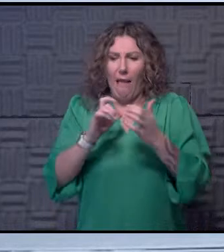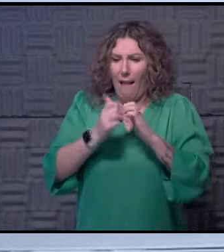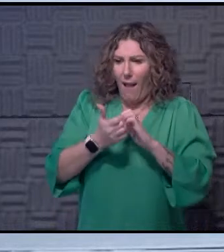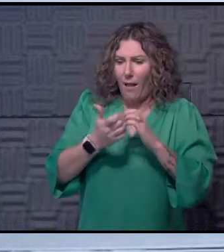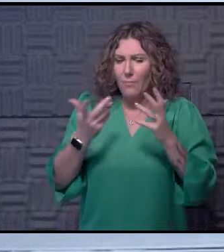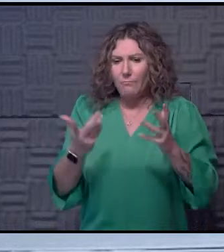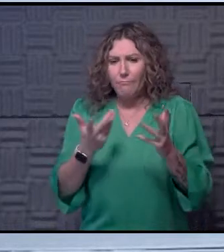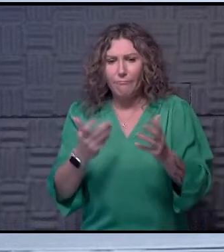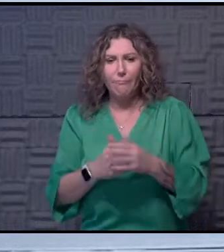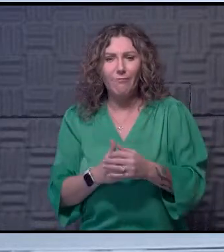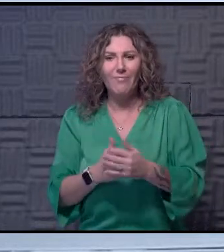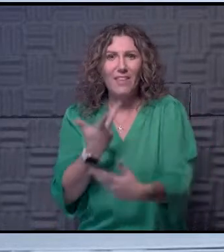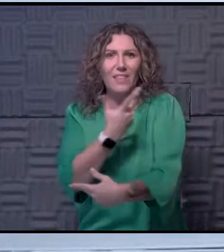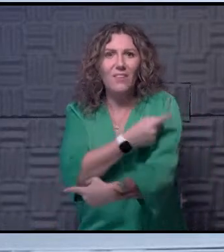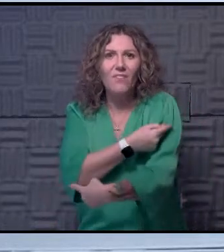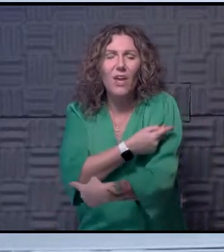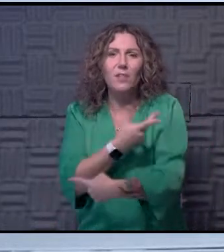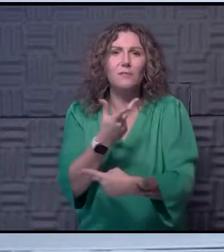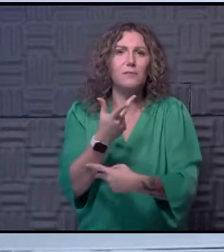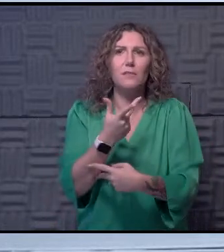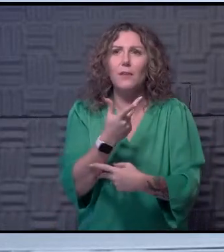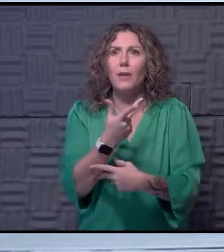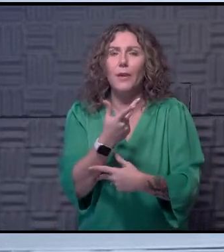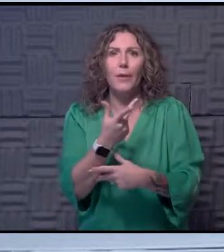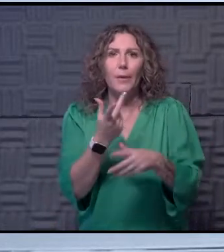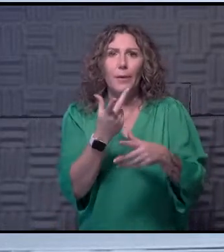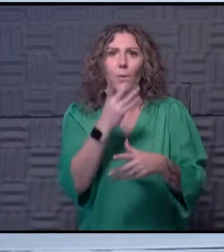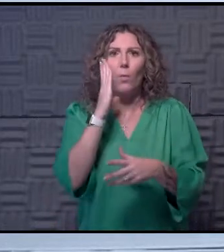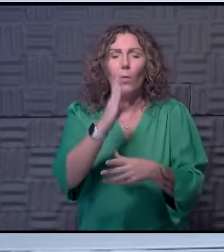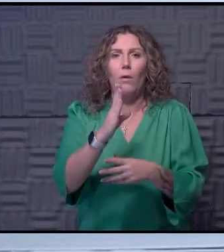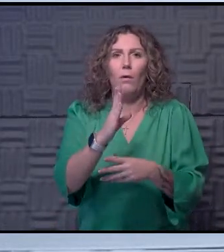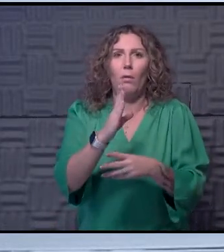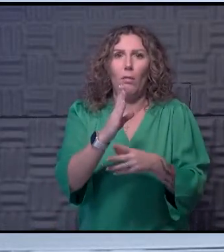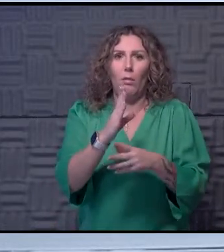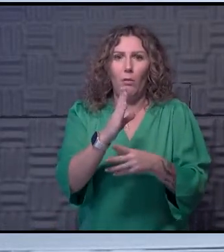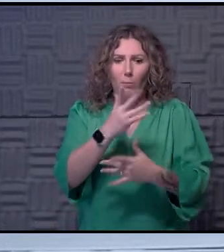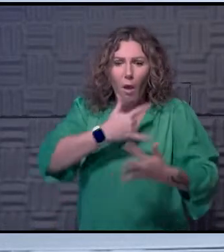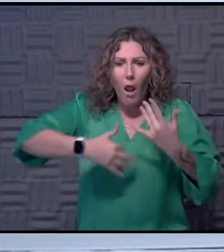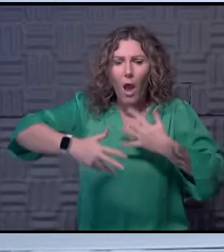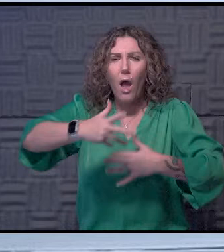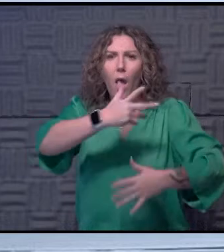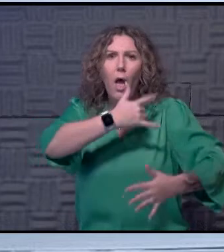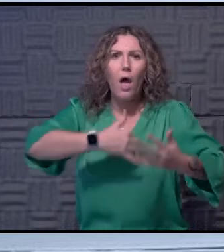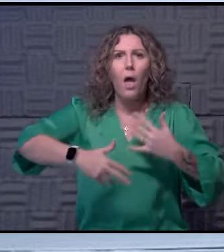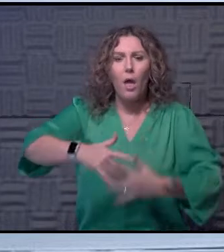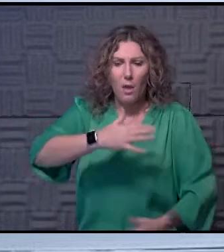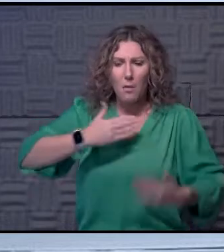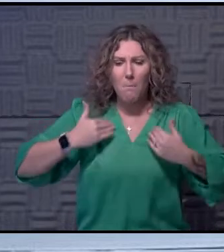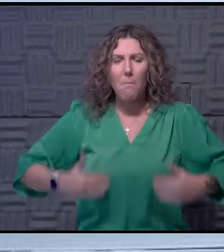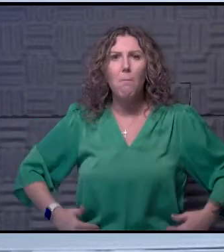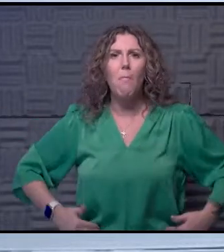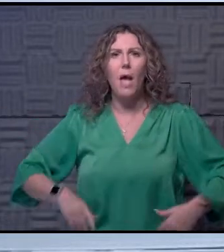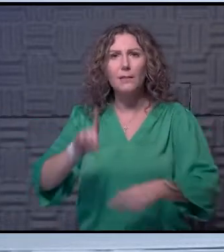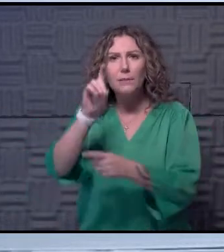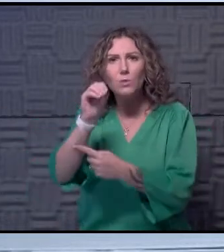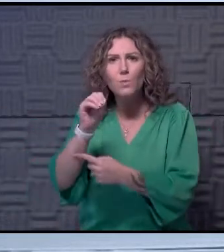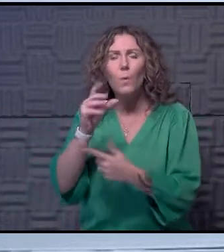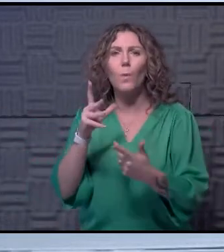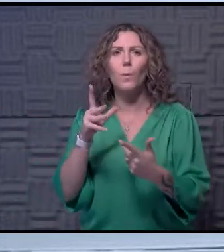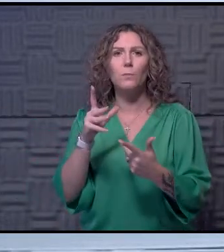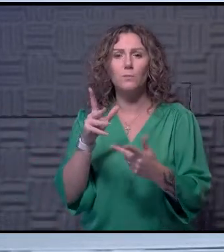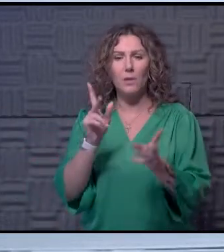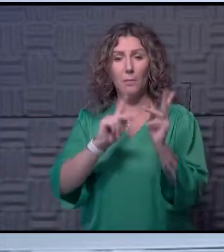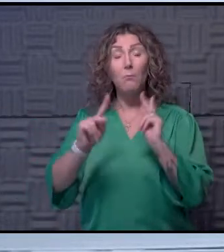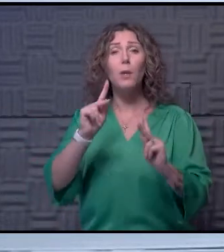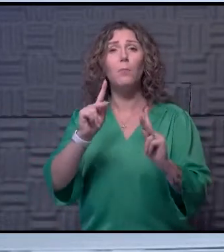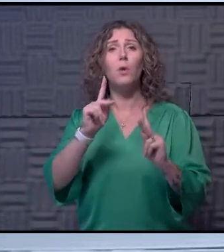vaccine corresponds to autoimmunity or immunity disorders. And these people are